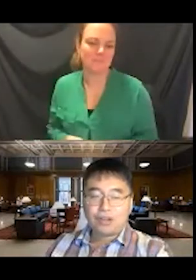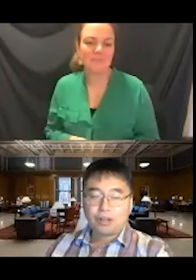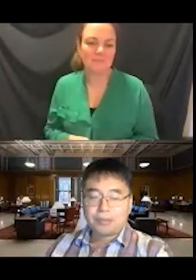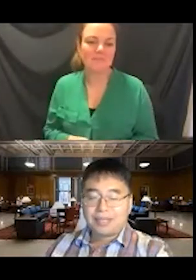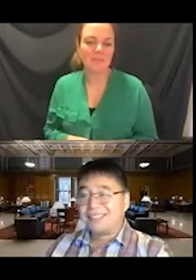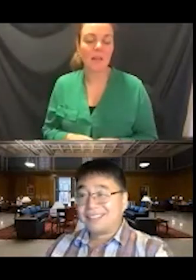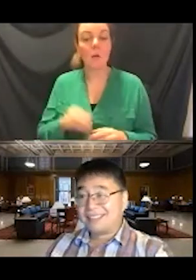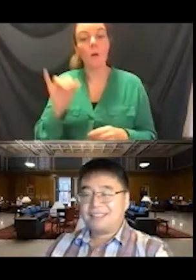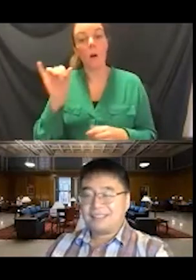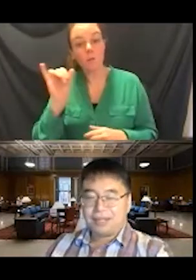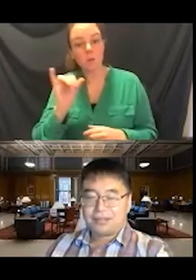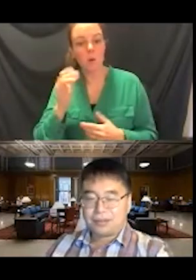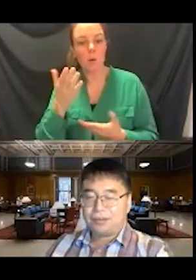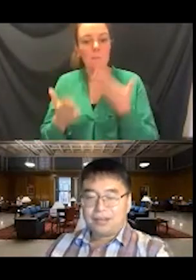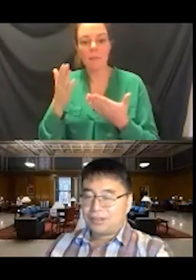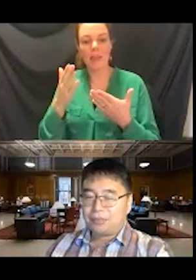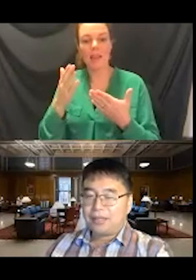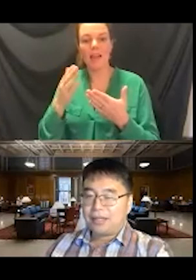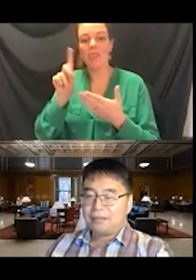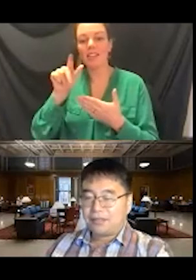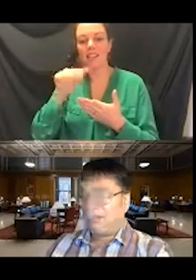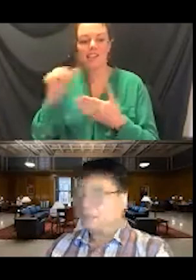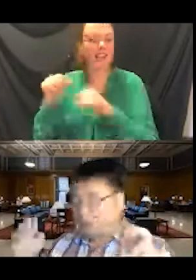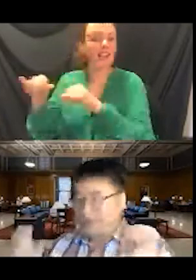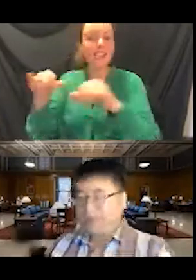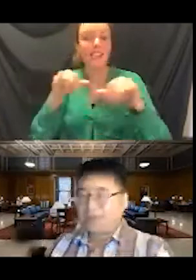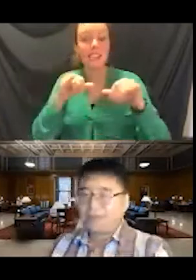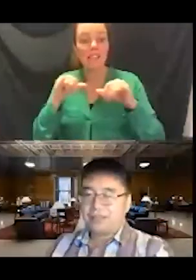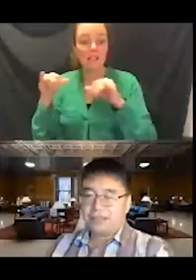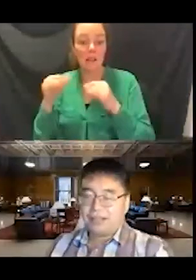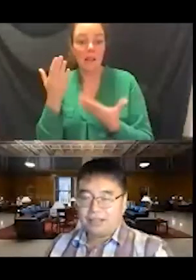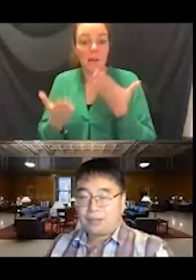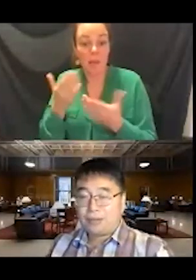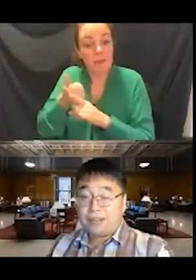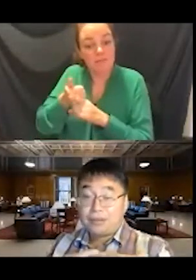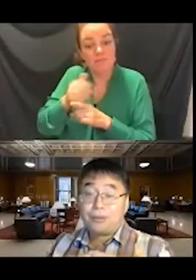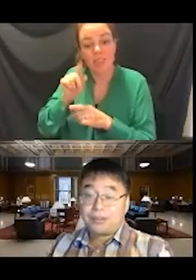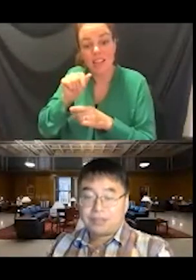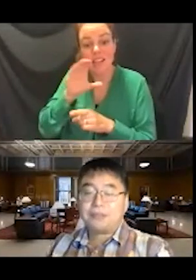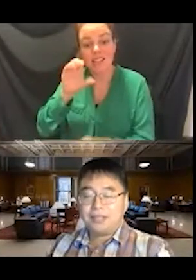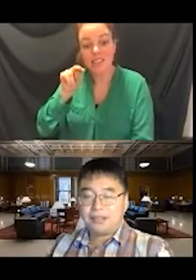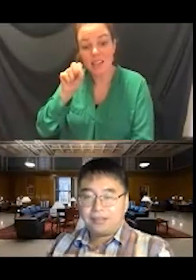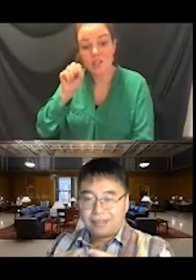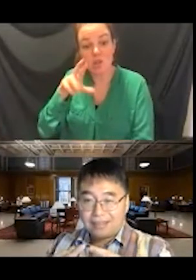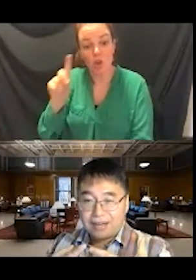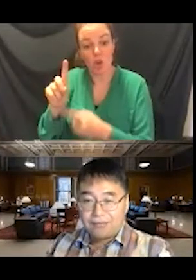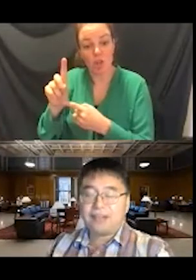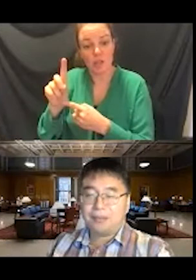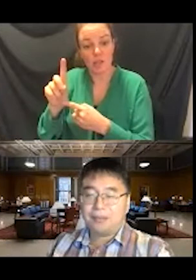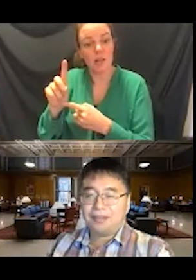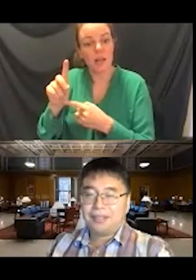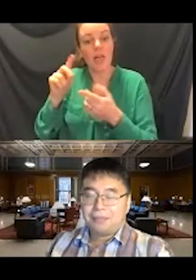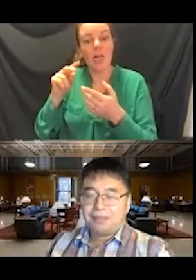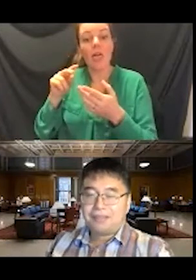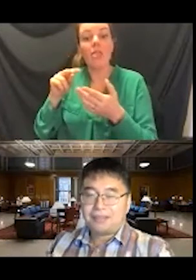And it could also be inconsistent, right? So some data can be censored, right? So in other words, censored means that the data